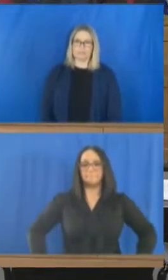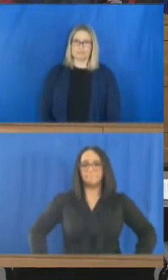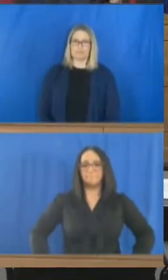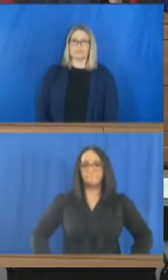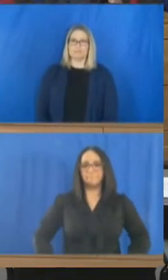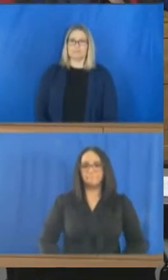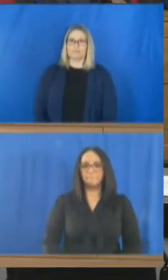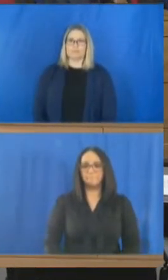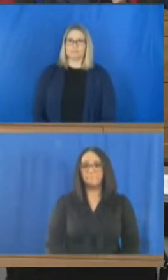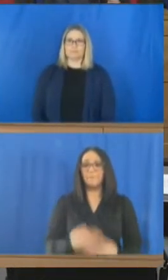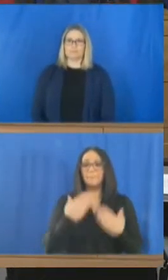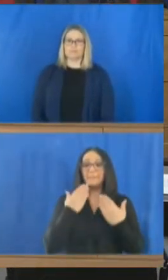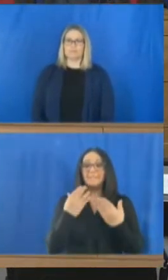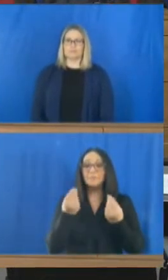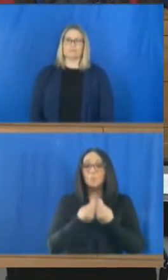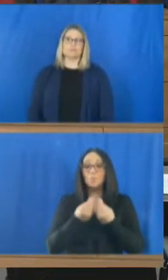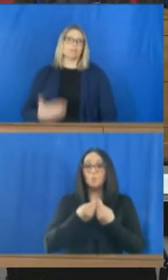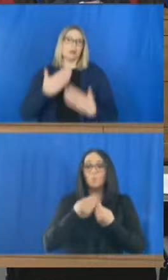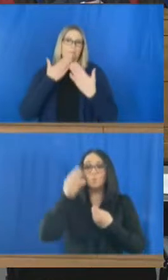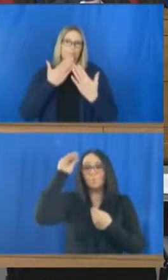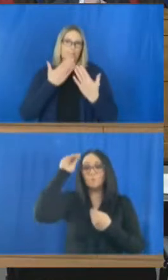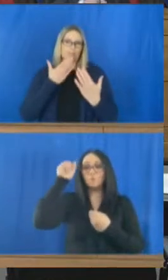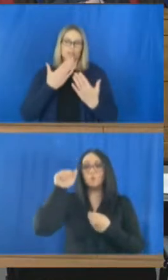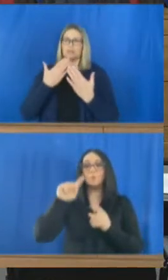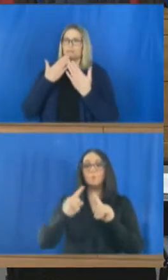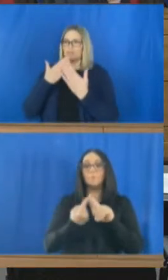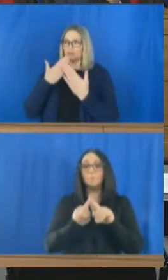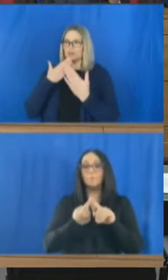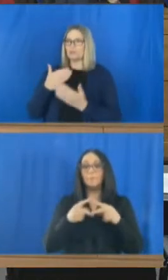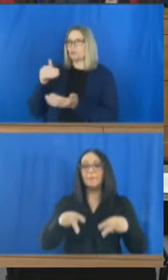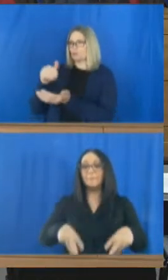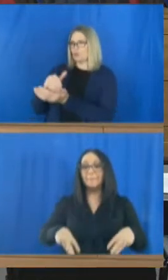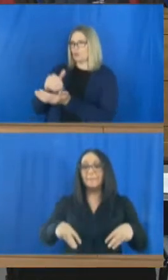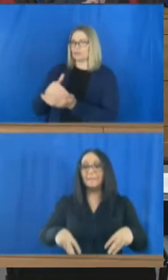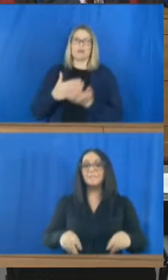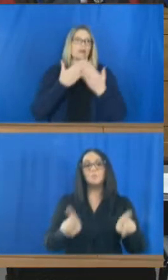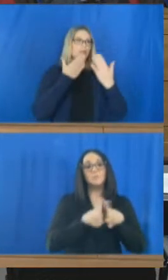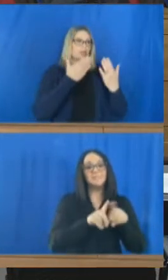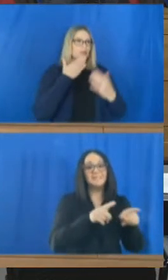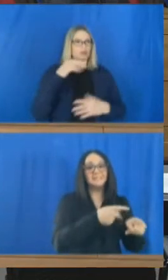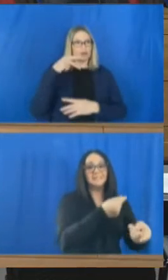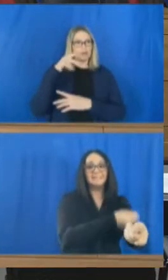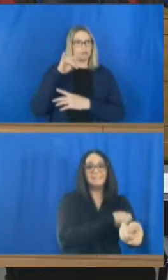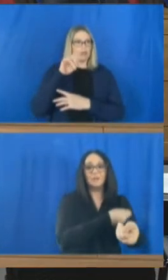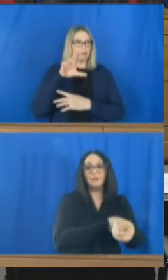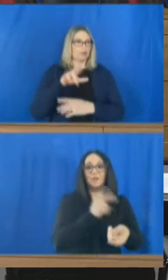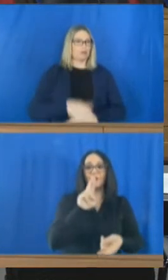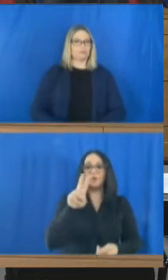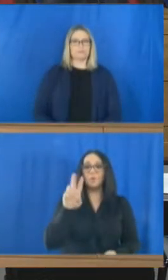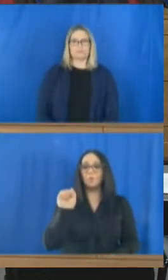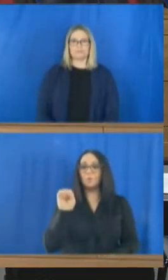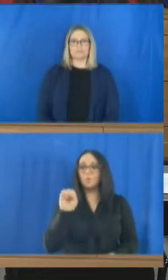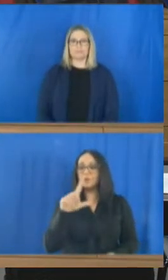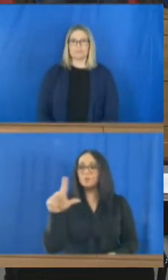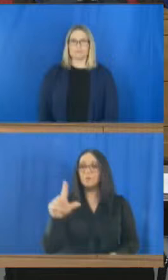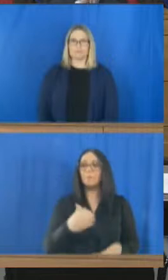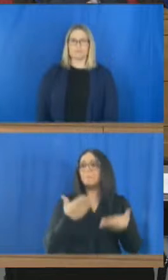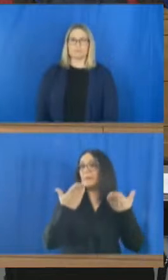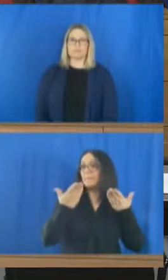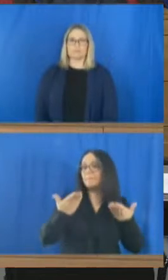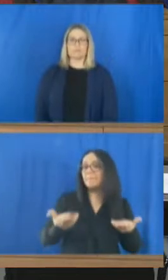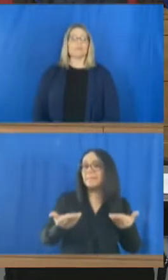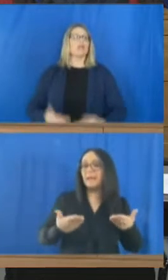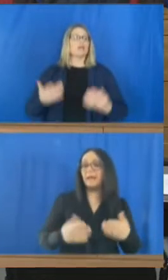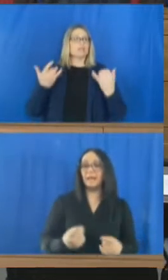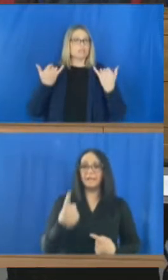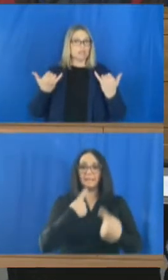from members of the media. Each reporter will have one question and a quick follow-up. You have the right to pose